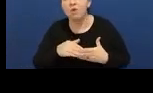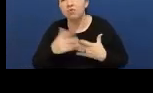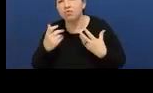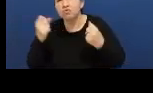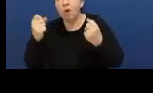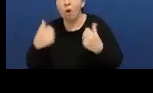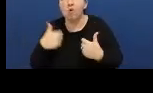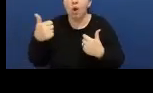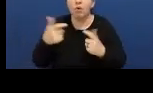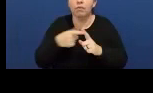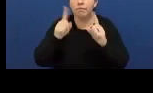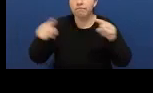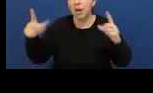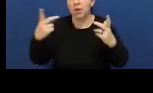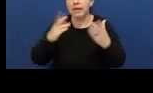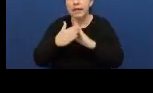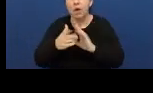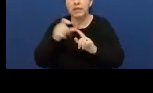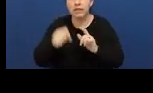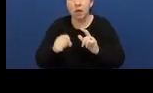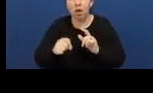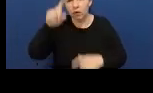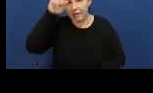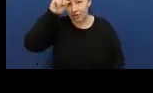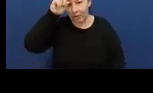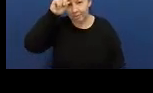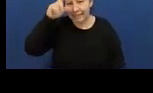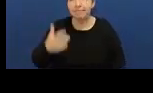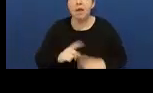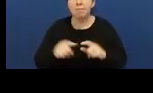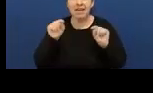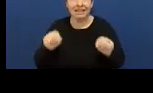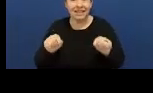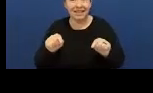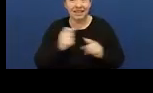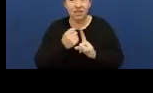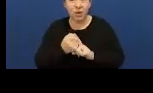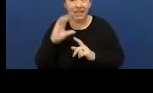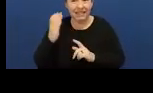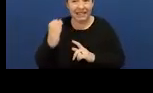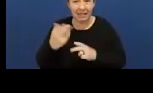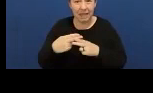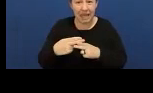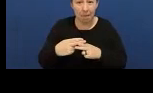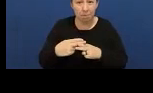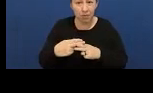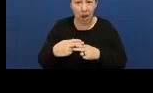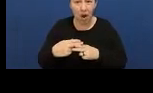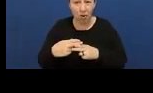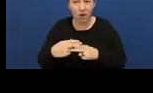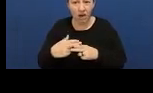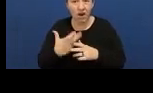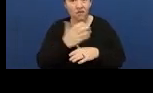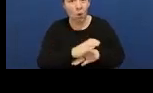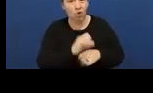in southern Egypt. In this case, it seems like they're temporary conscription, possibly to pay